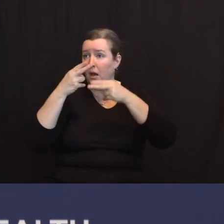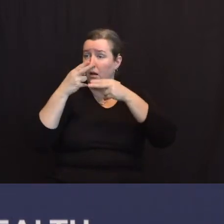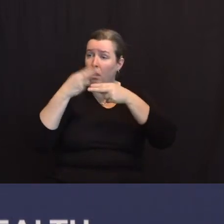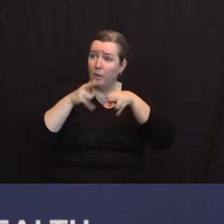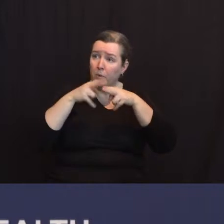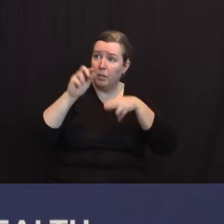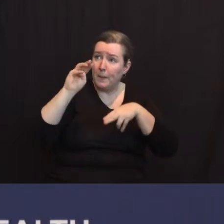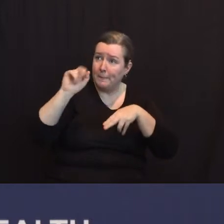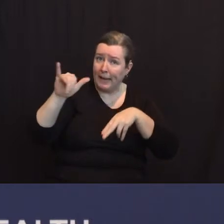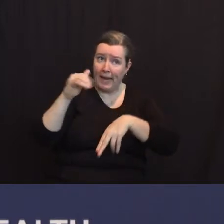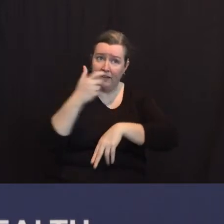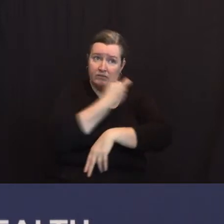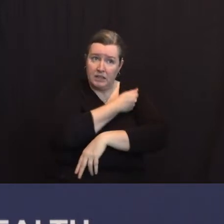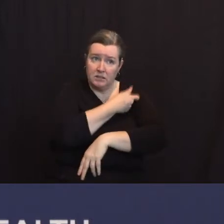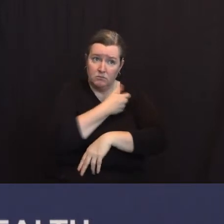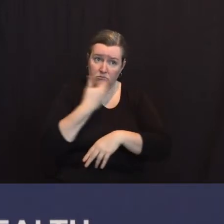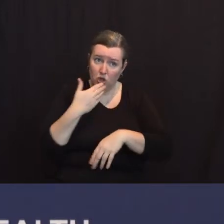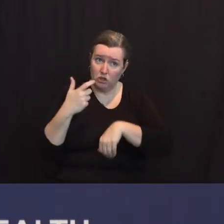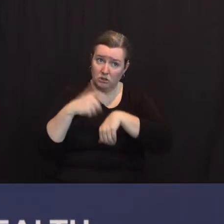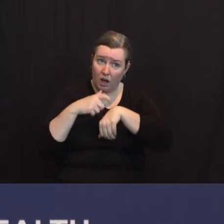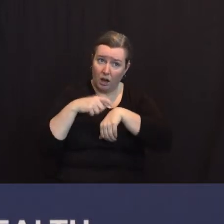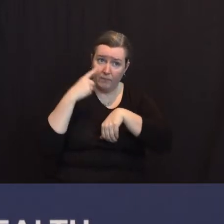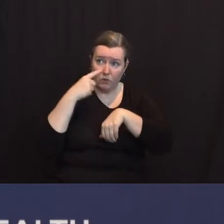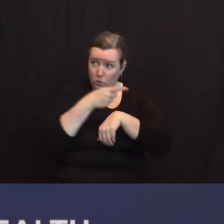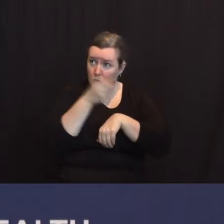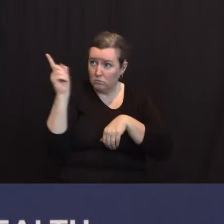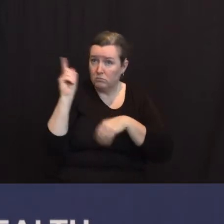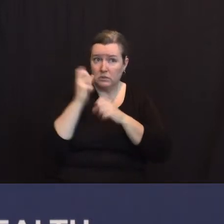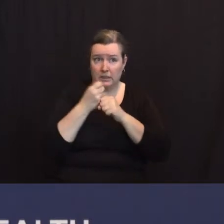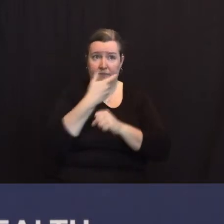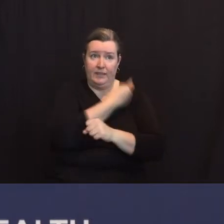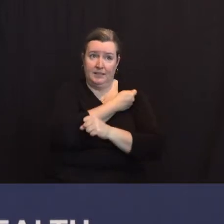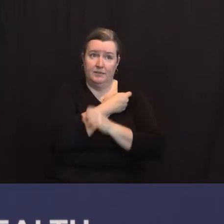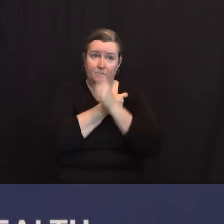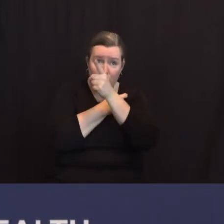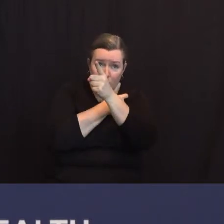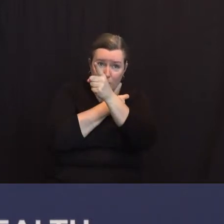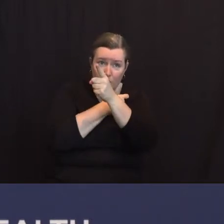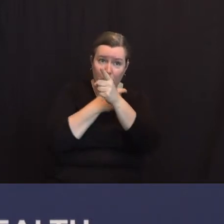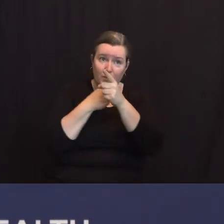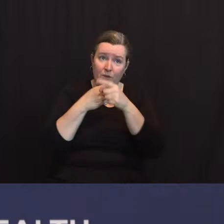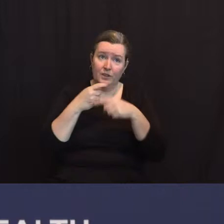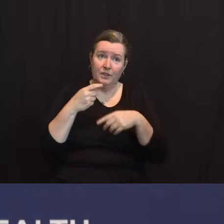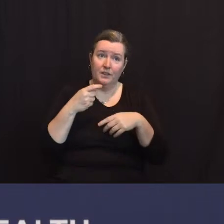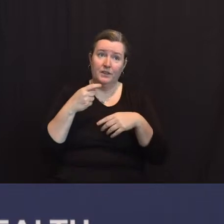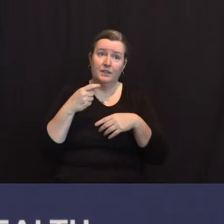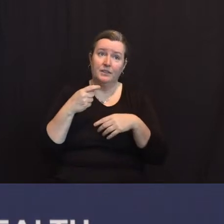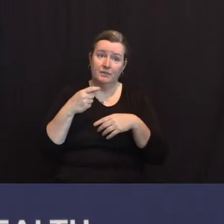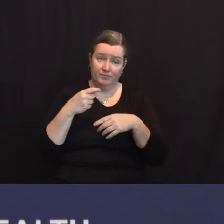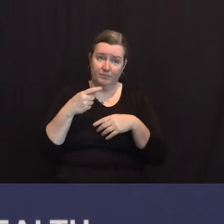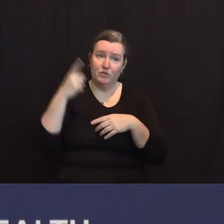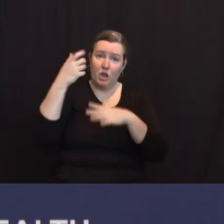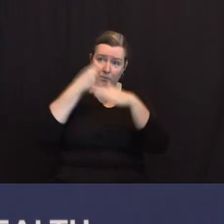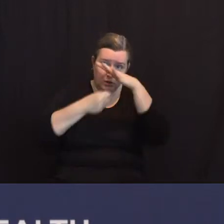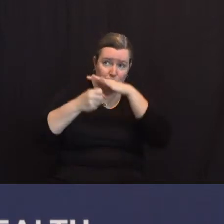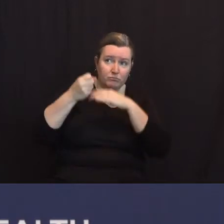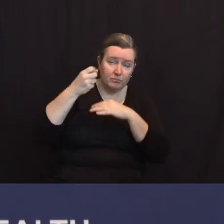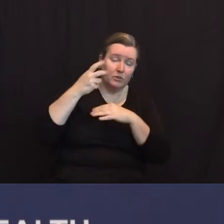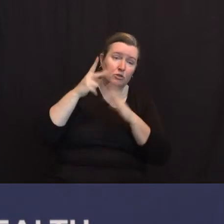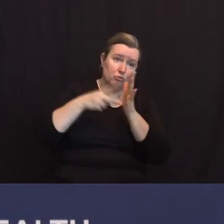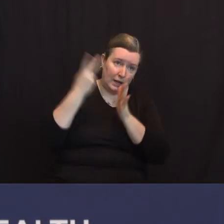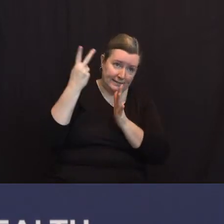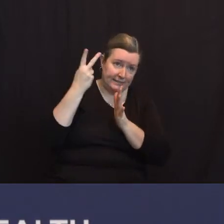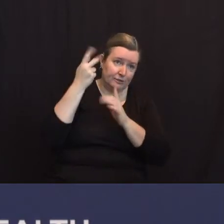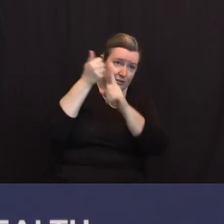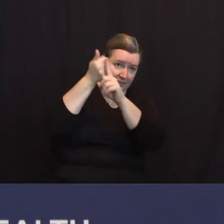for you to get vaccinated, seeing how you've already been quarantined twice in the last few months? And finally, on Friday, Republicans plan to